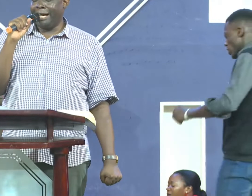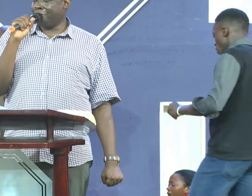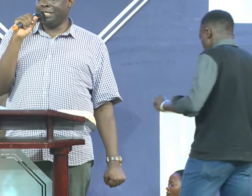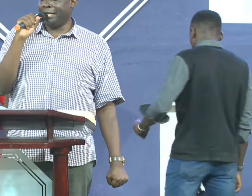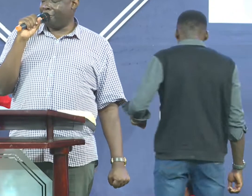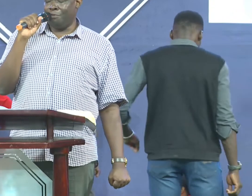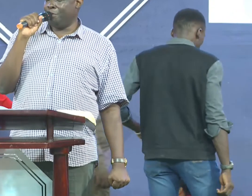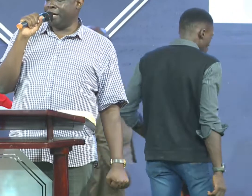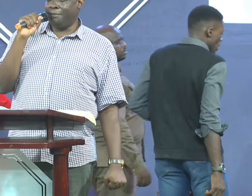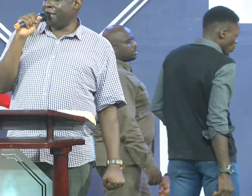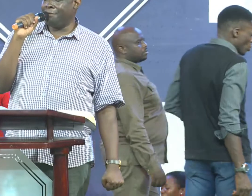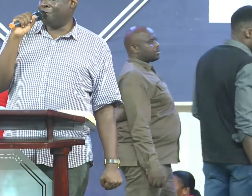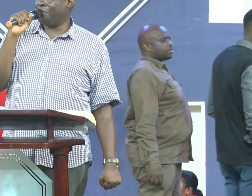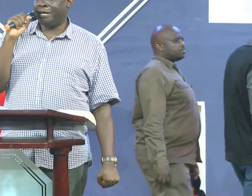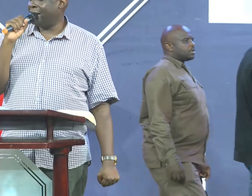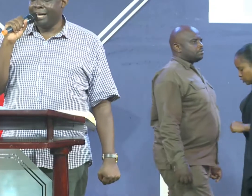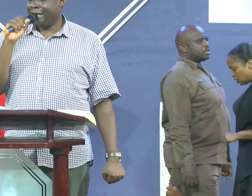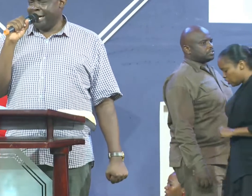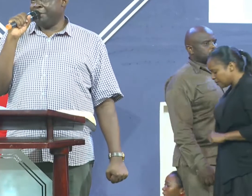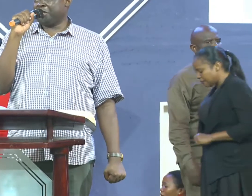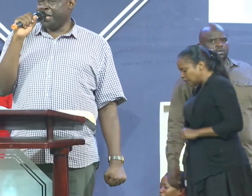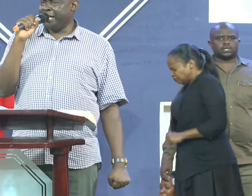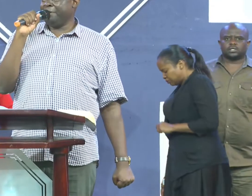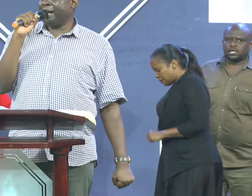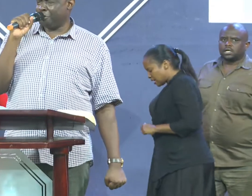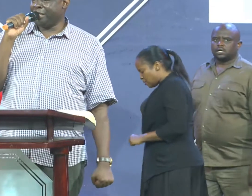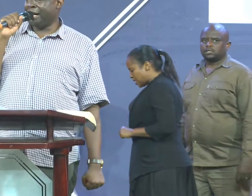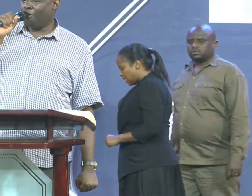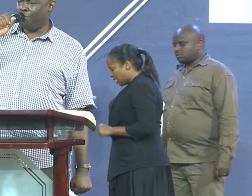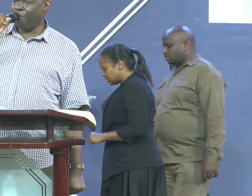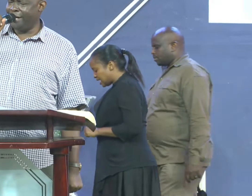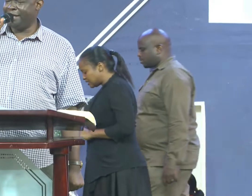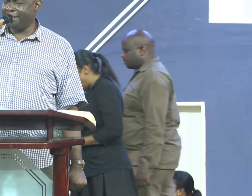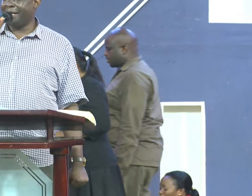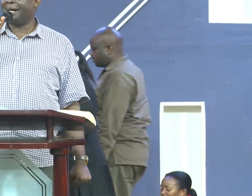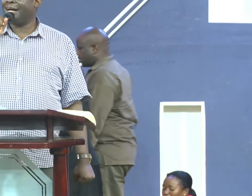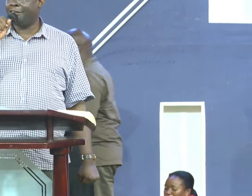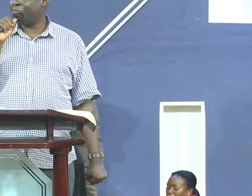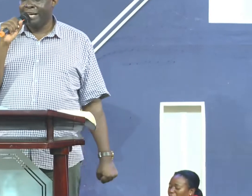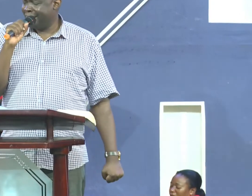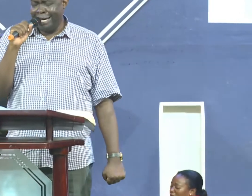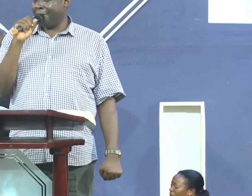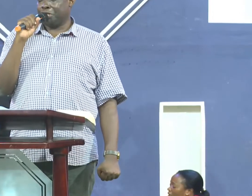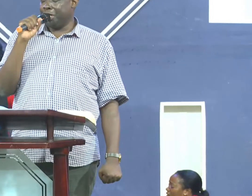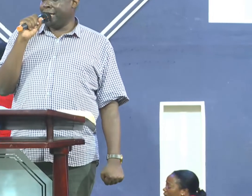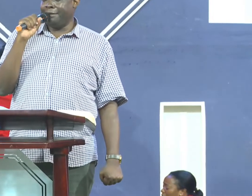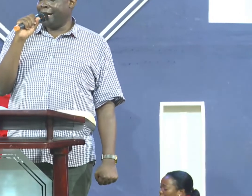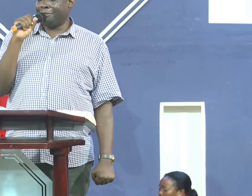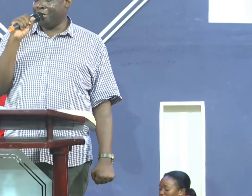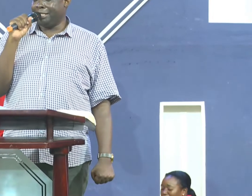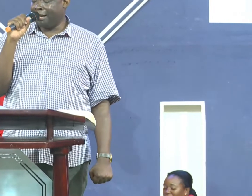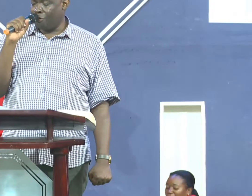ebiseera ebyatwetako mu by'emirimu ebiseera ebyatwetako mu buweereza